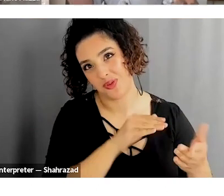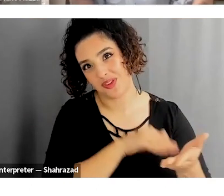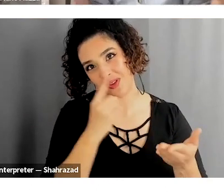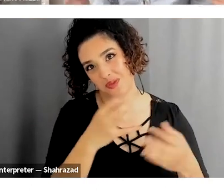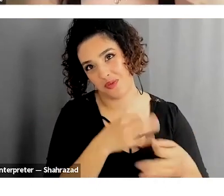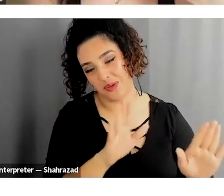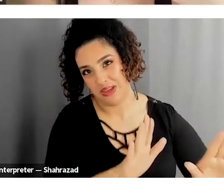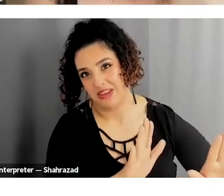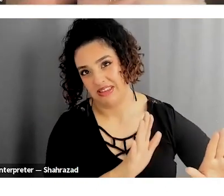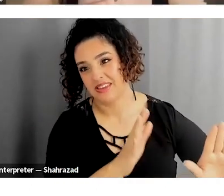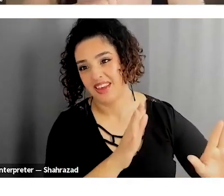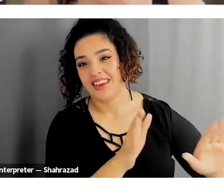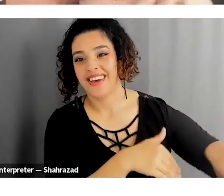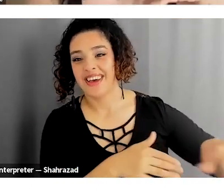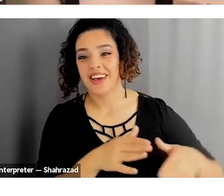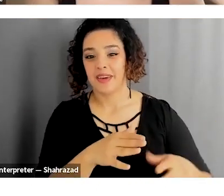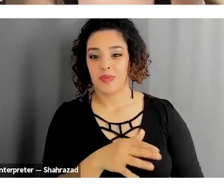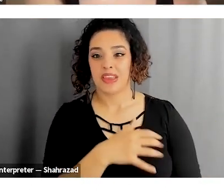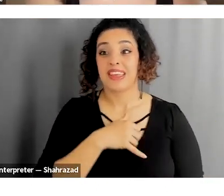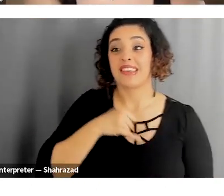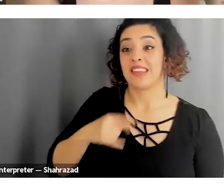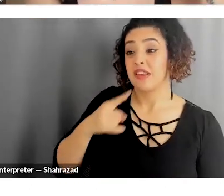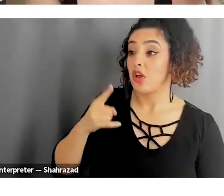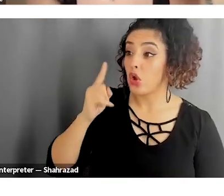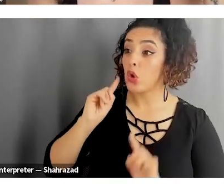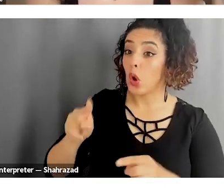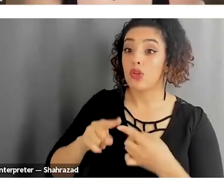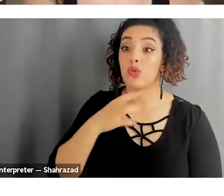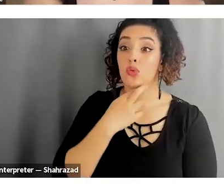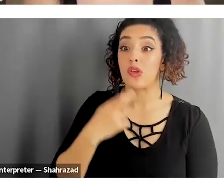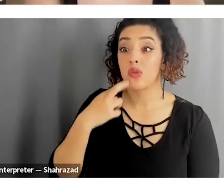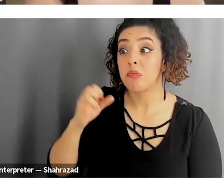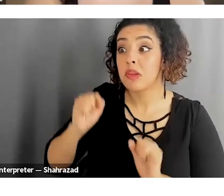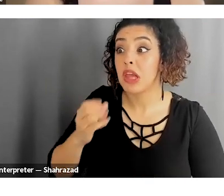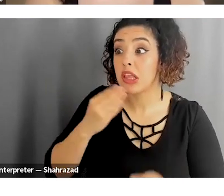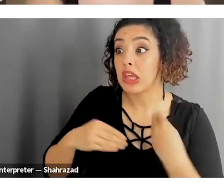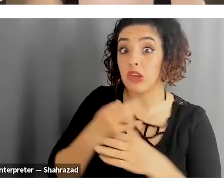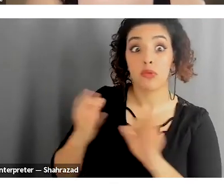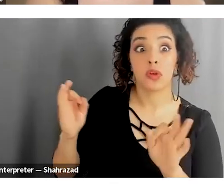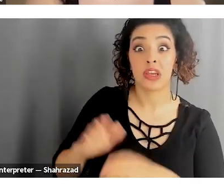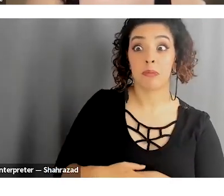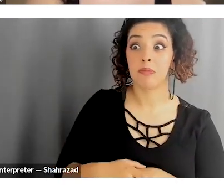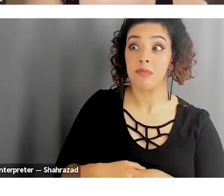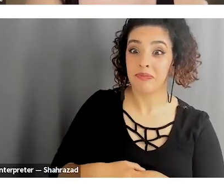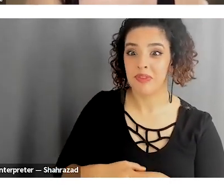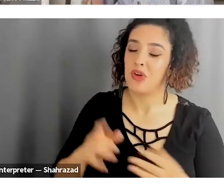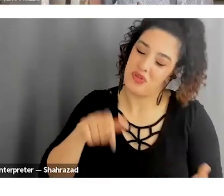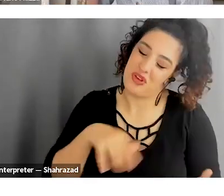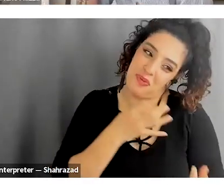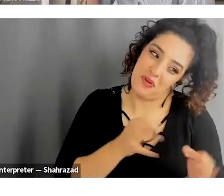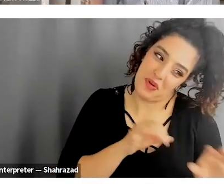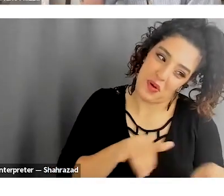sorry, that was. Or going to a restaurant and be like, can I eat? And thank you. I mean, it should be free as well, like all of these things that you're mentioning.